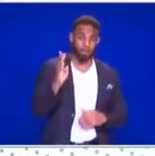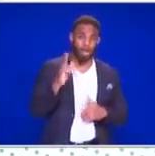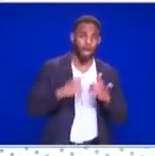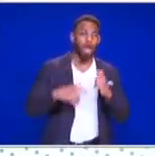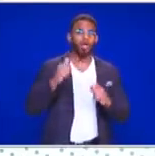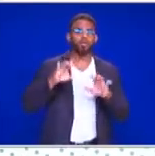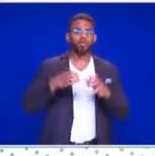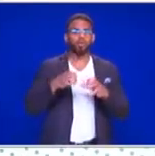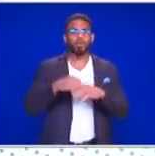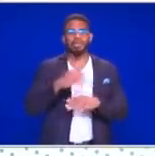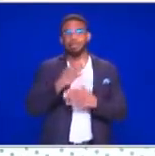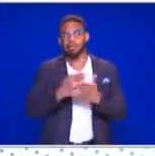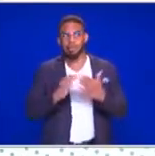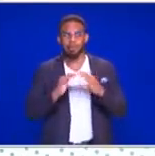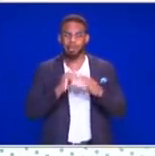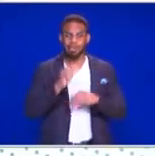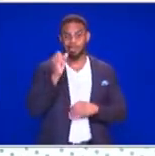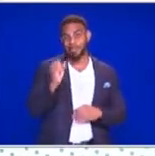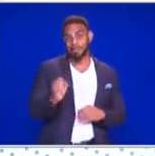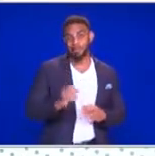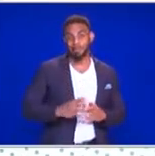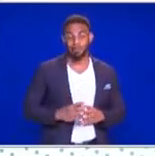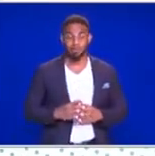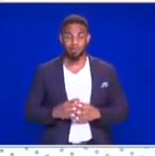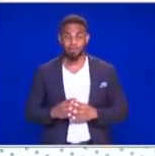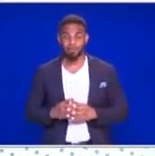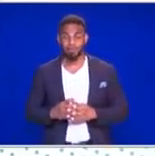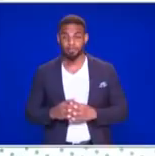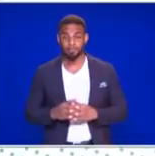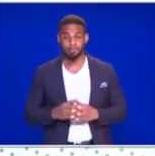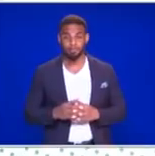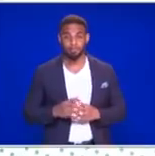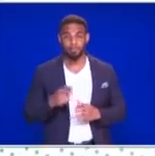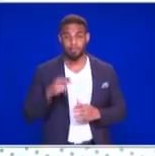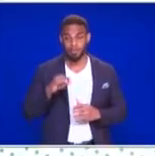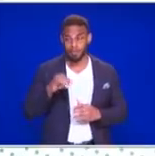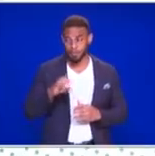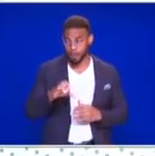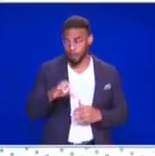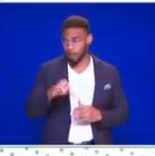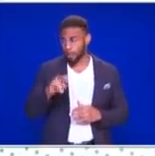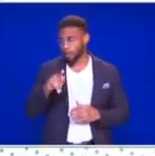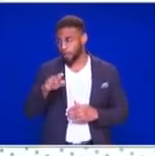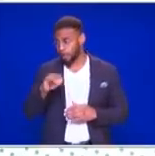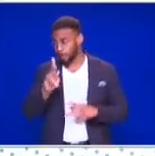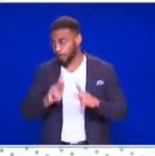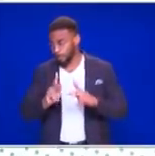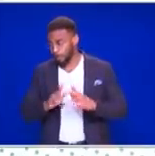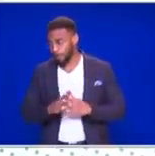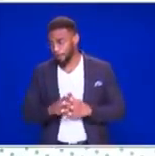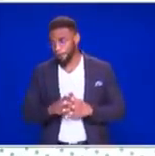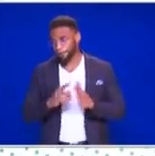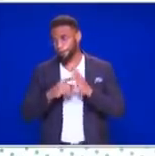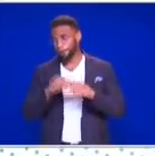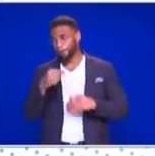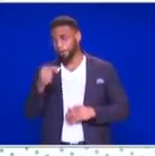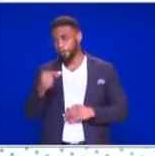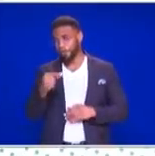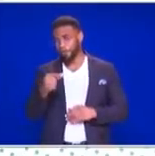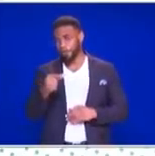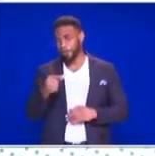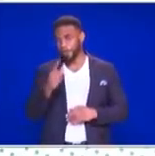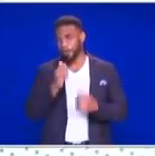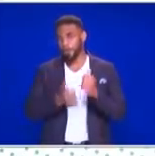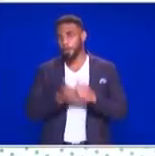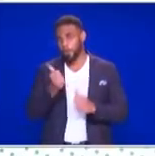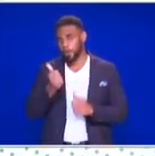the largest group in some counties in the South. The Hispanic or Latino population, shown in green,